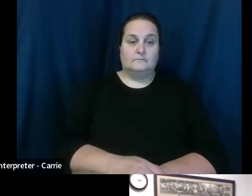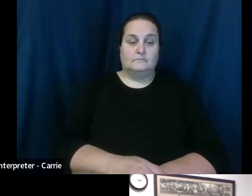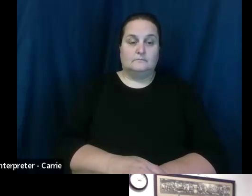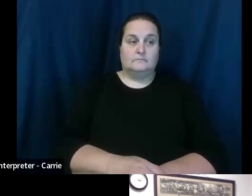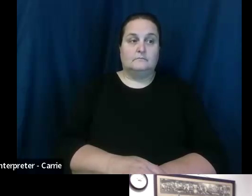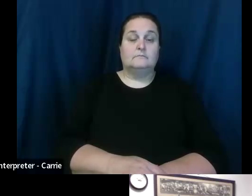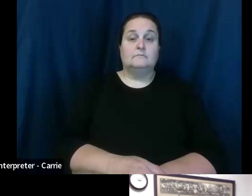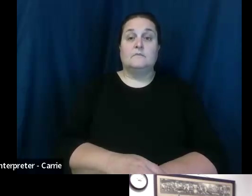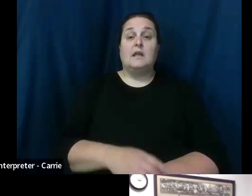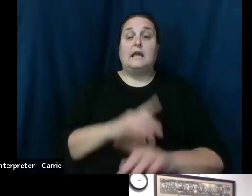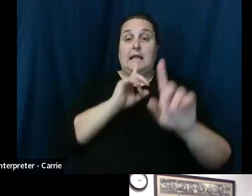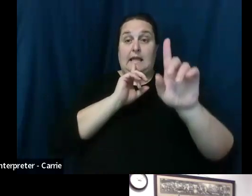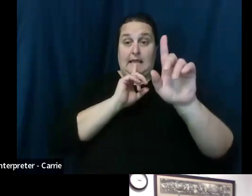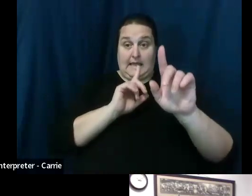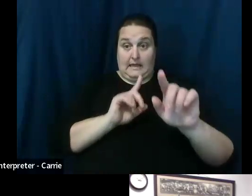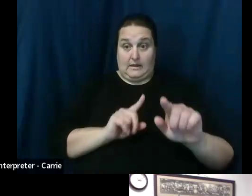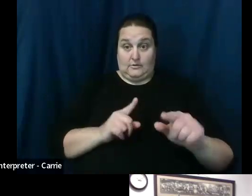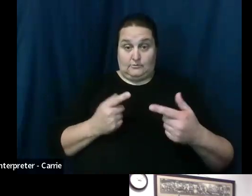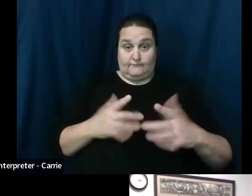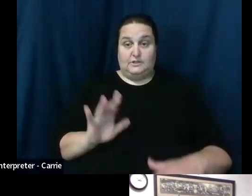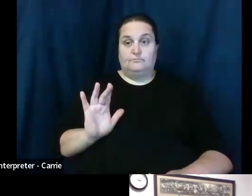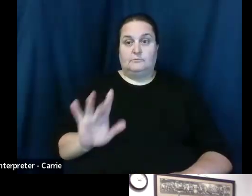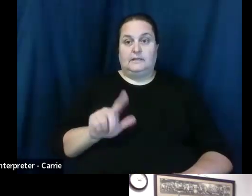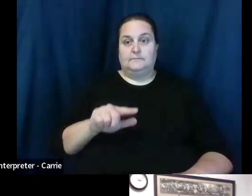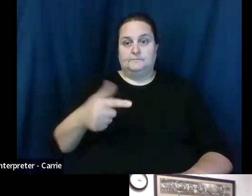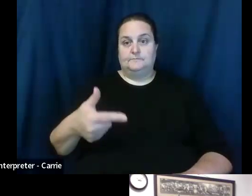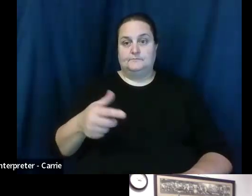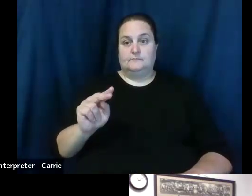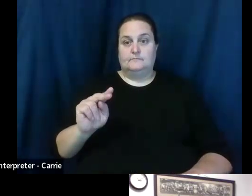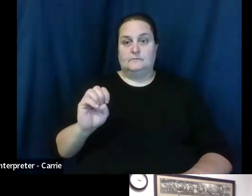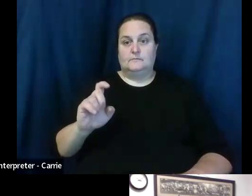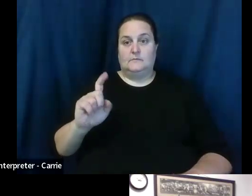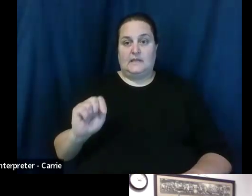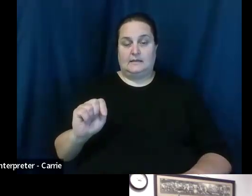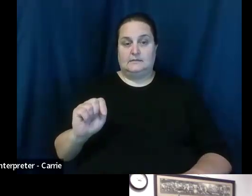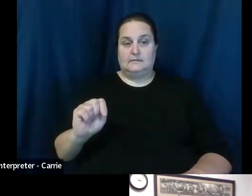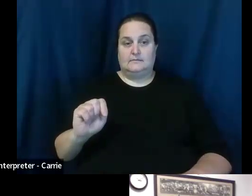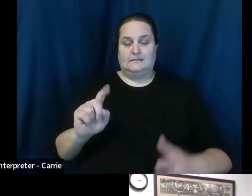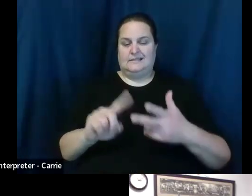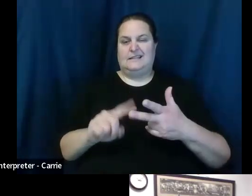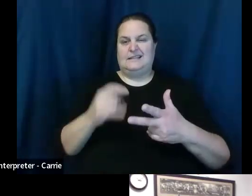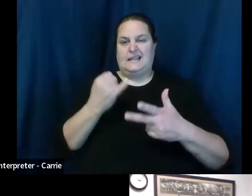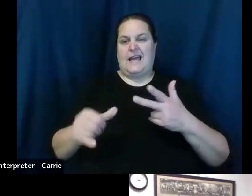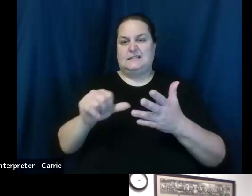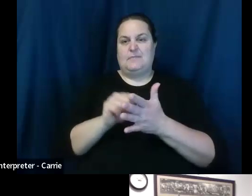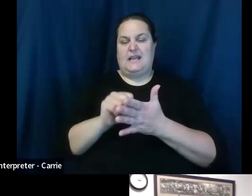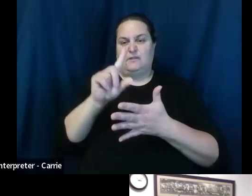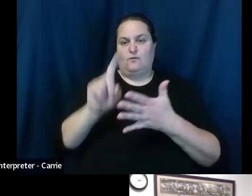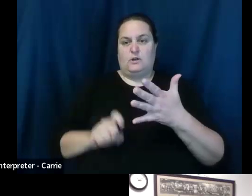Once you're finished with the questions, you can click next and head to the last set of questions for step